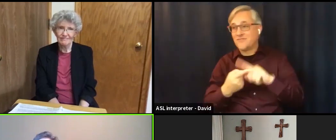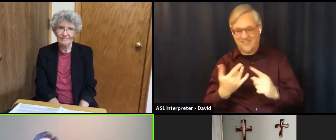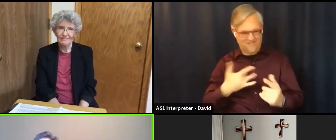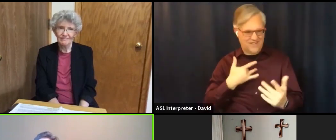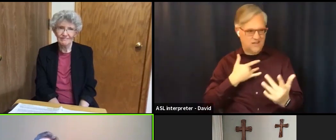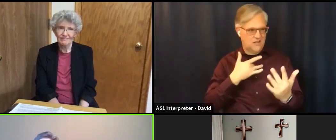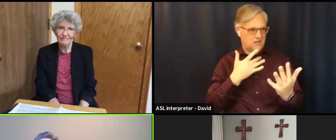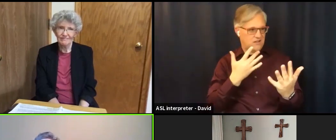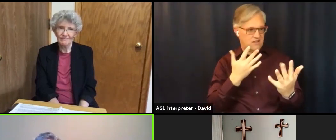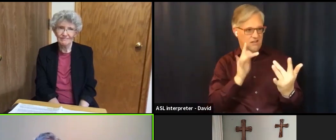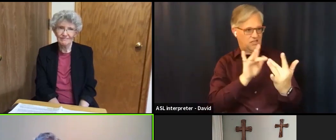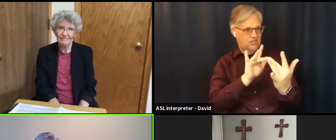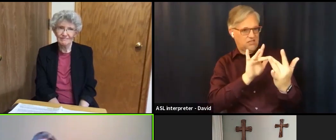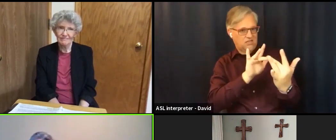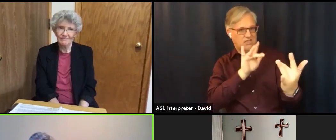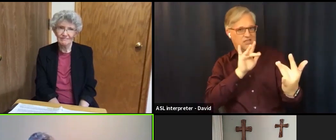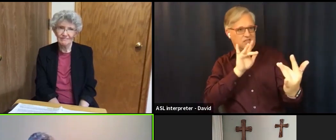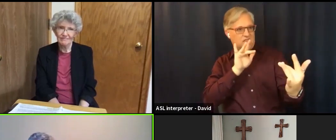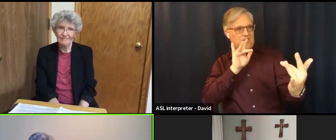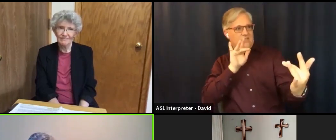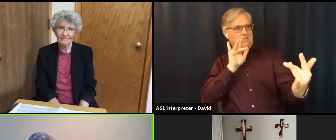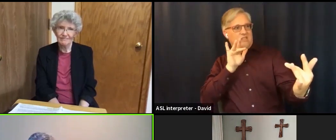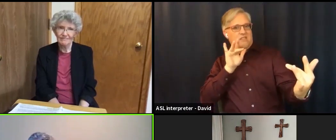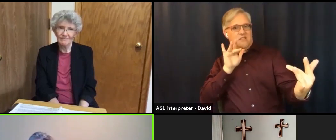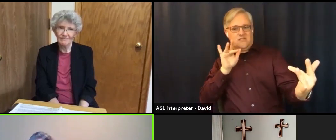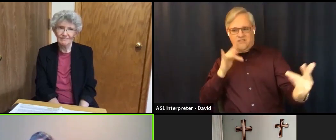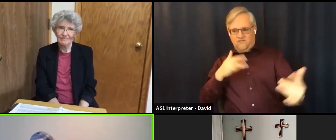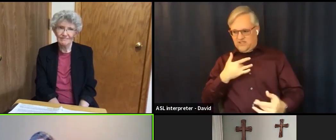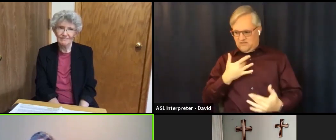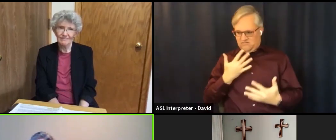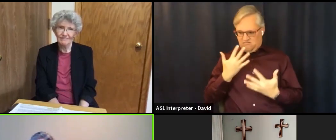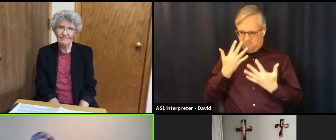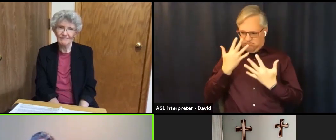of sadness is growing.